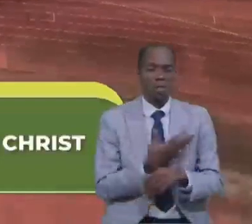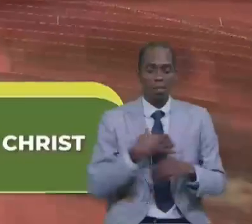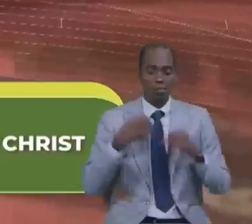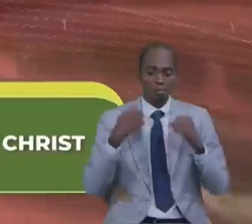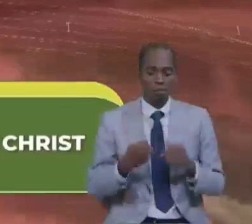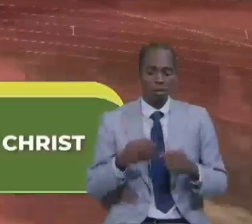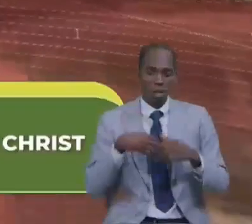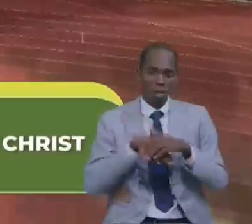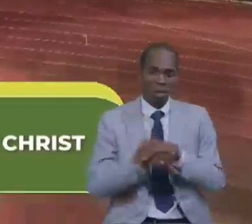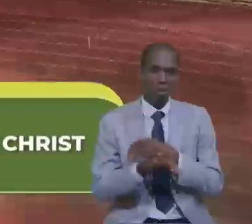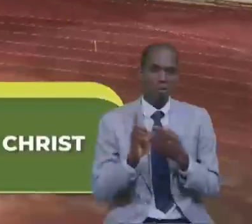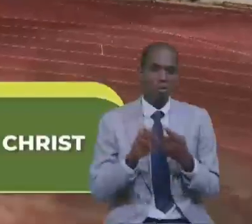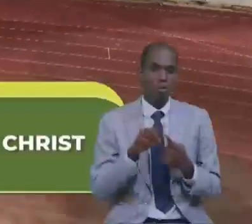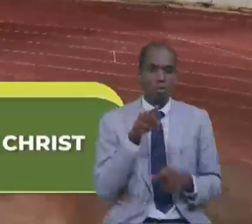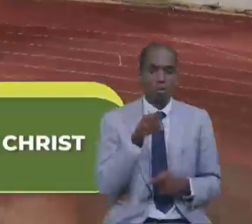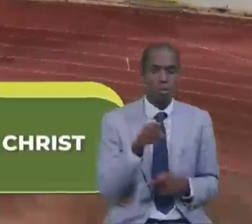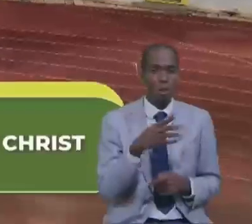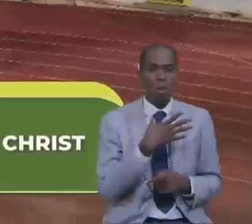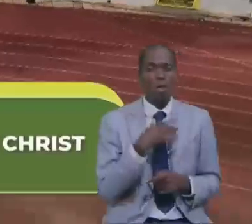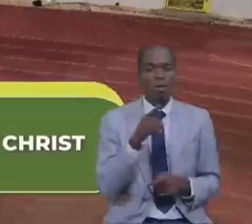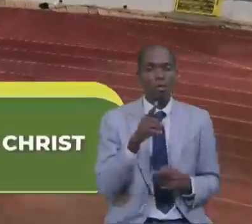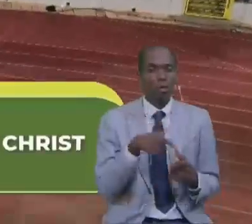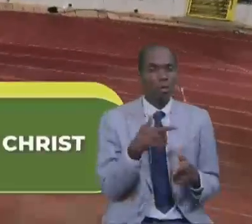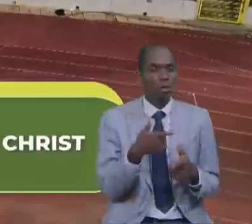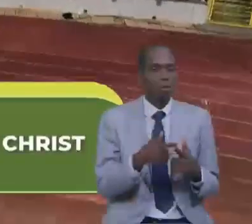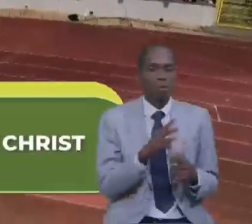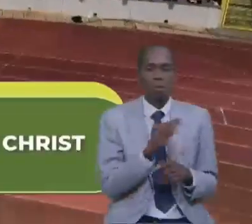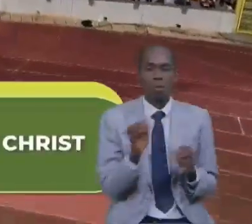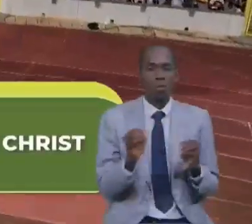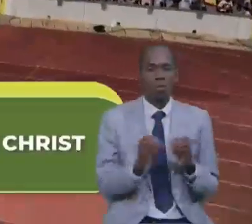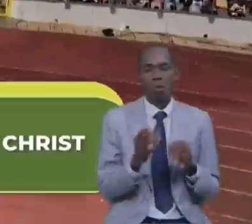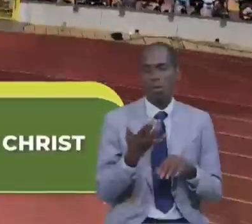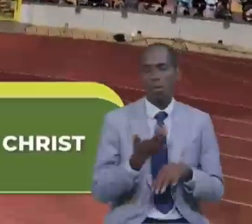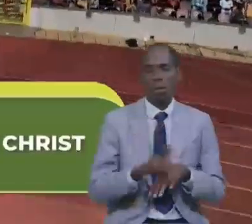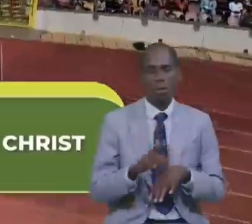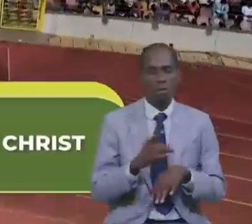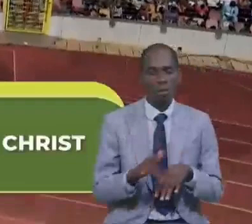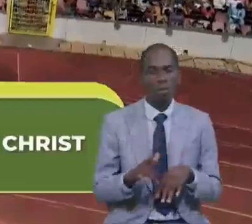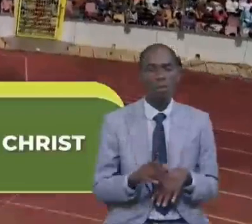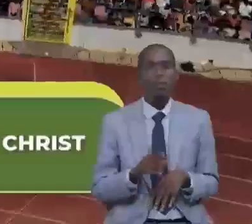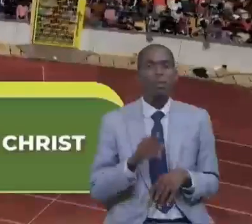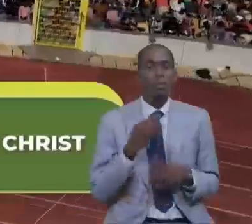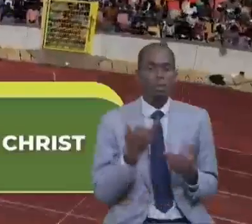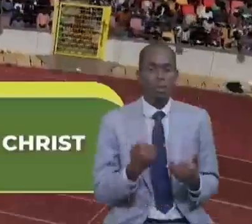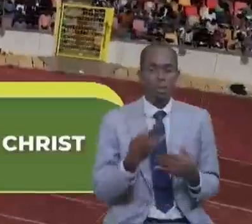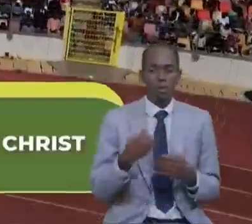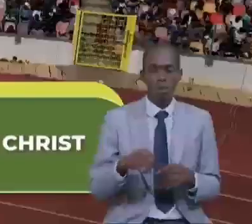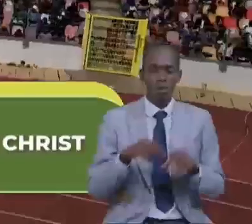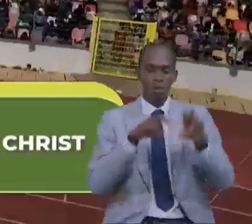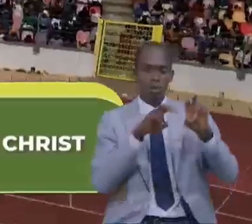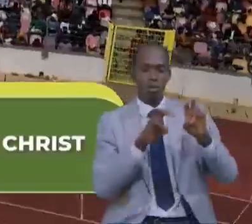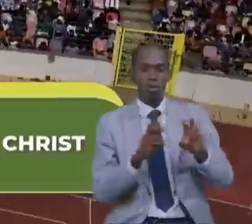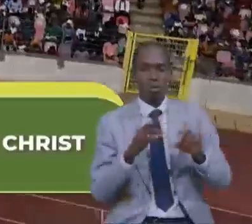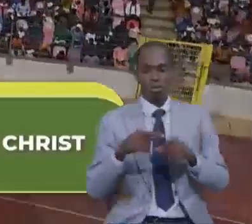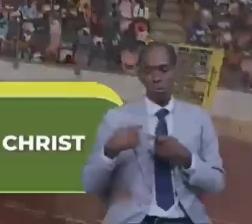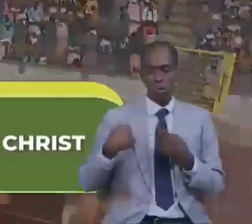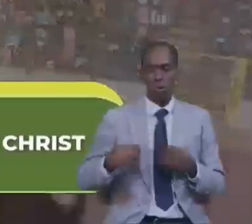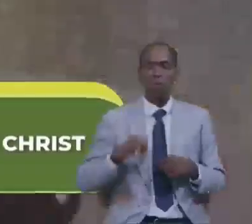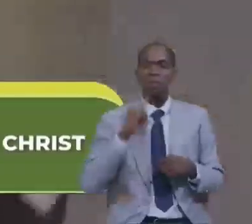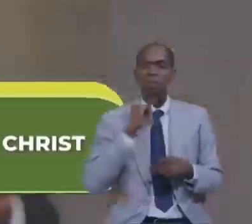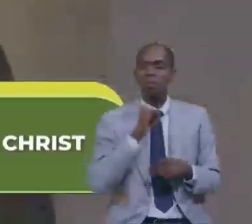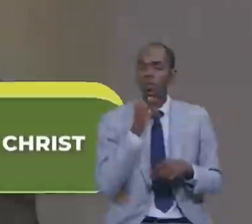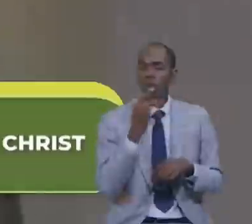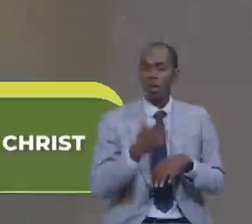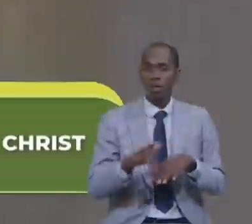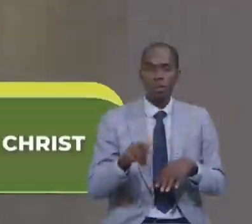not vacant anymore. You are now living in the faith, by the faith, through the faith